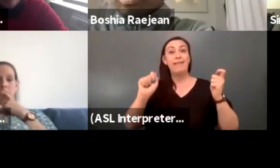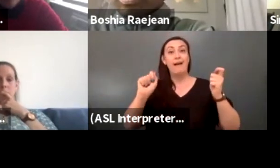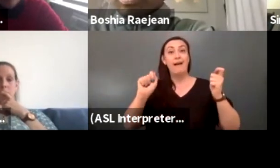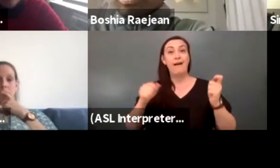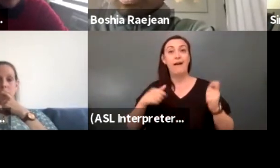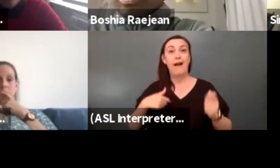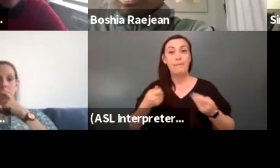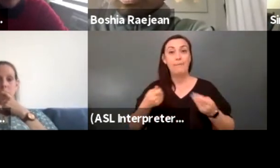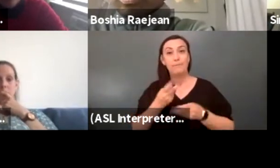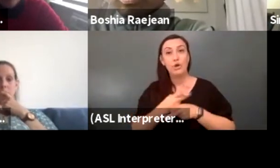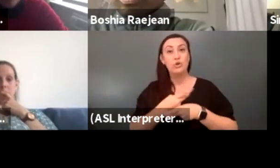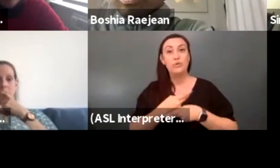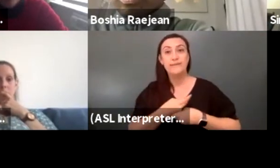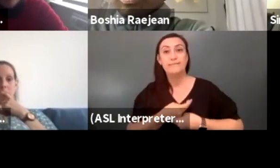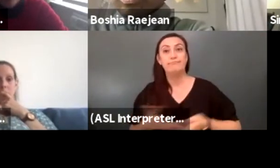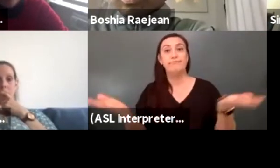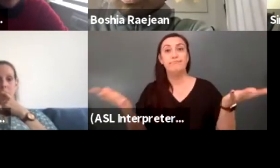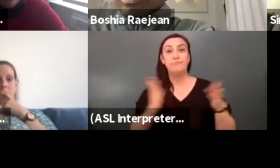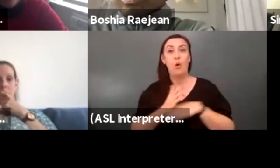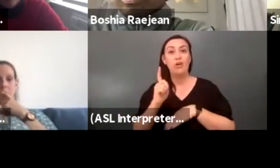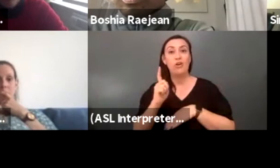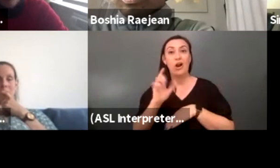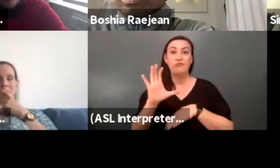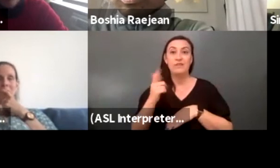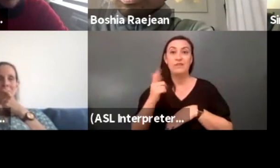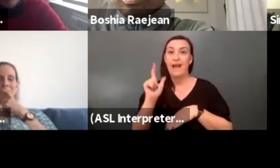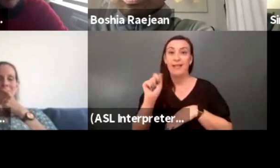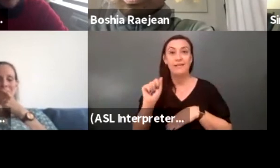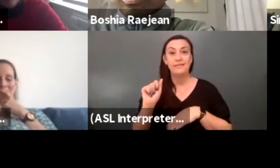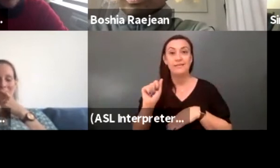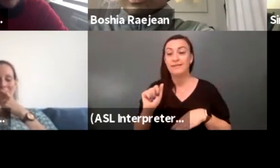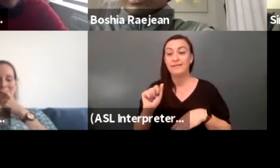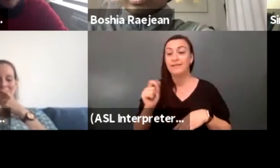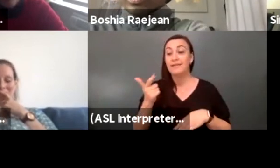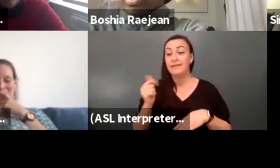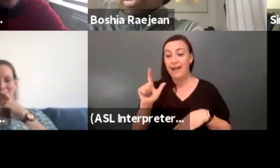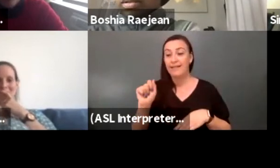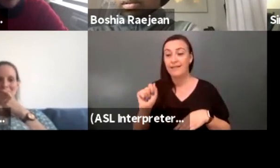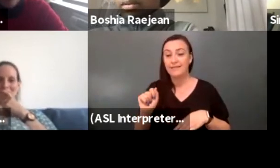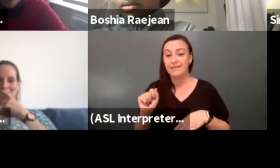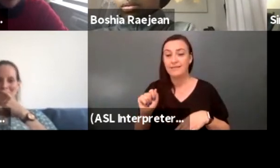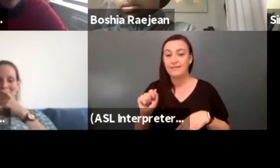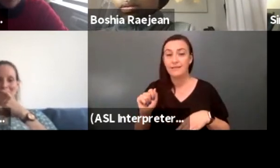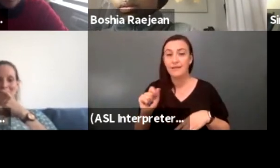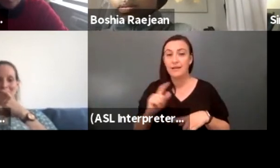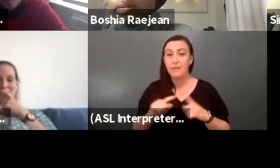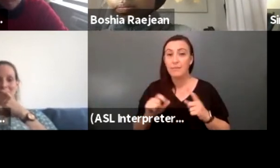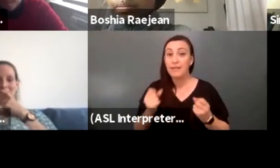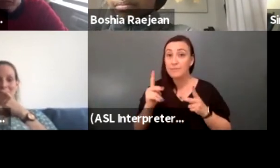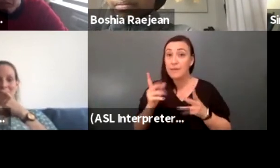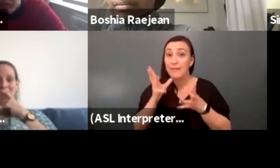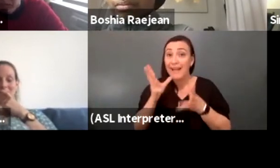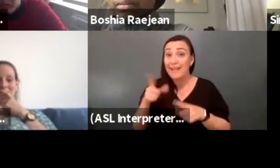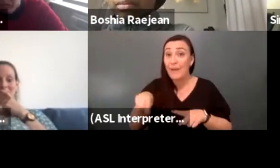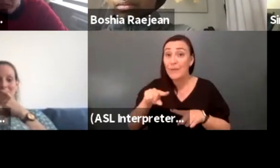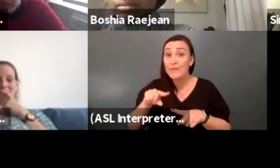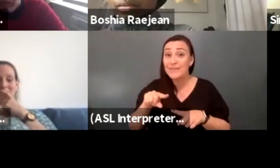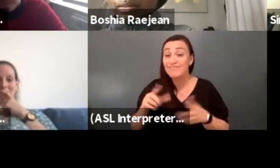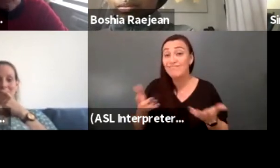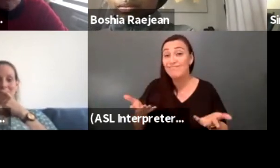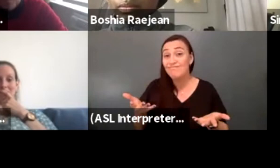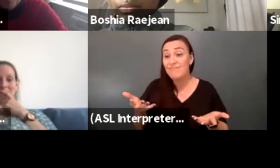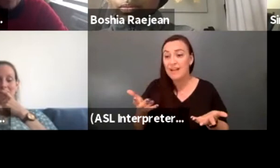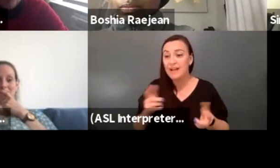produced over 100 galas in my day, but like lots of people hate galas.